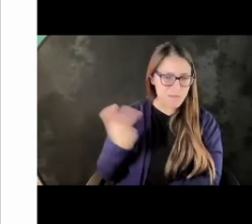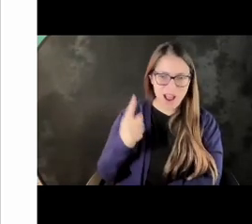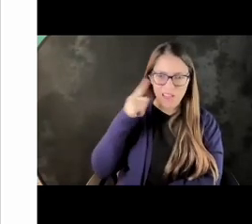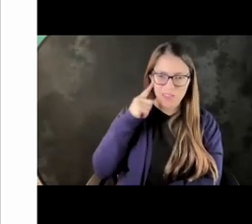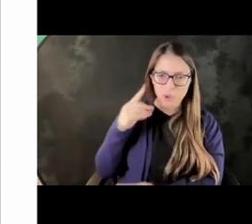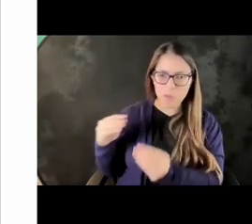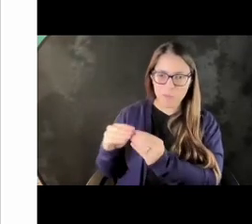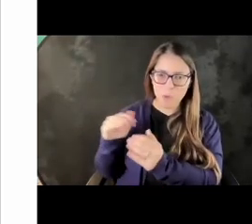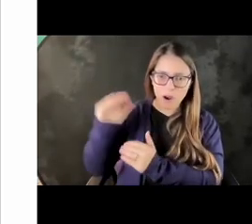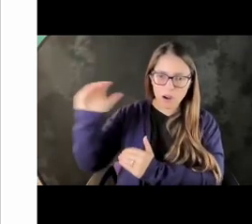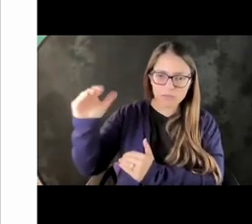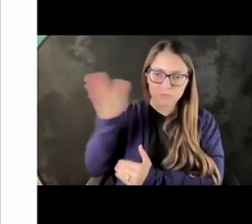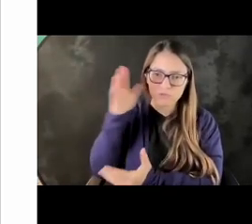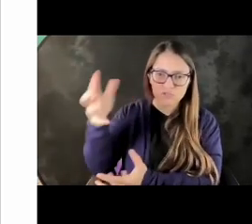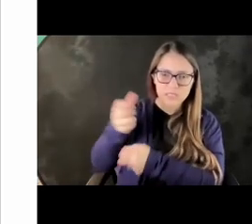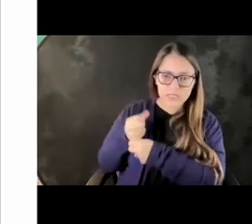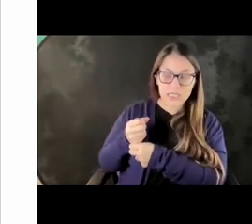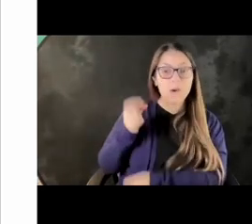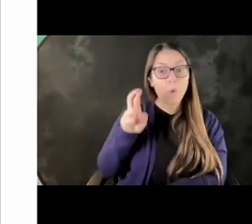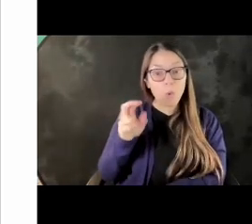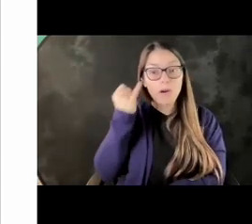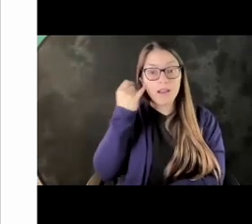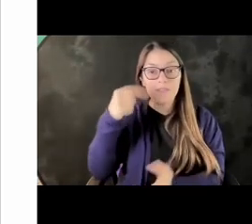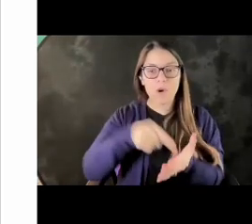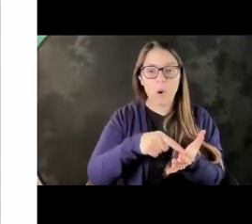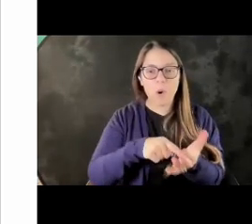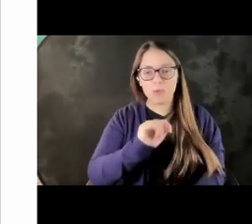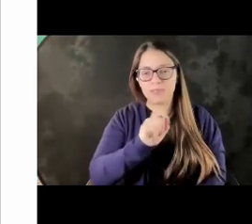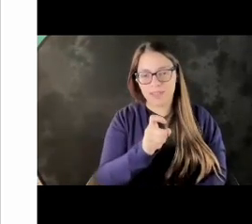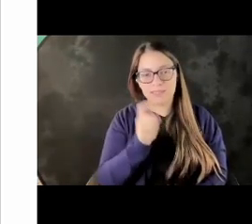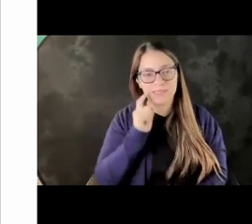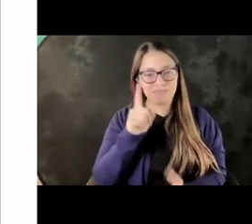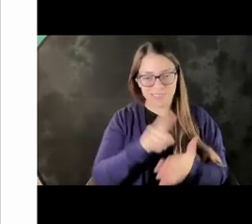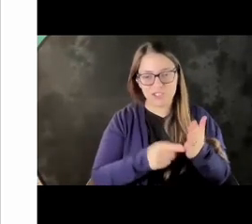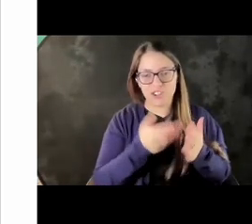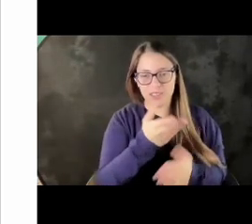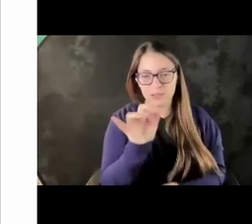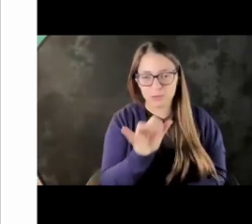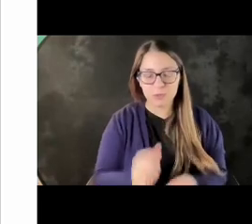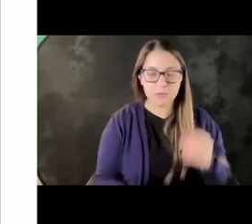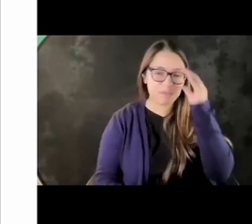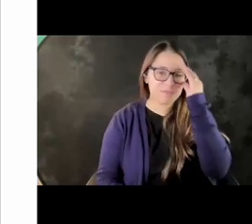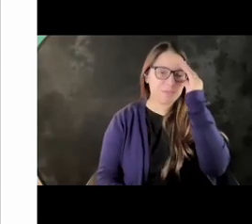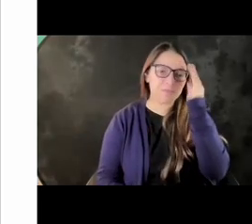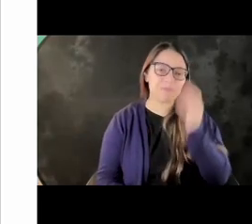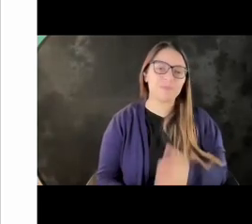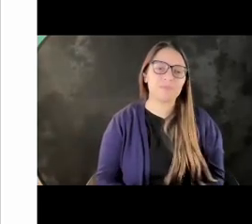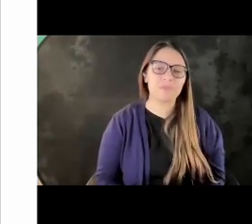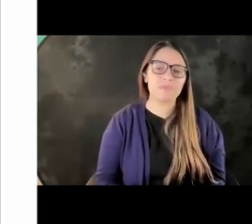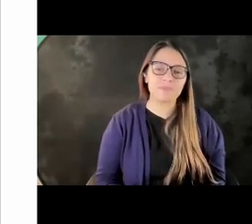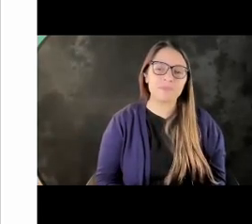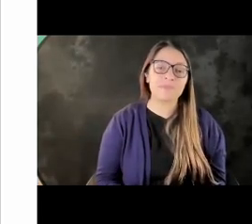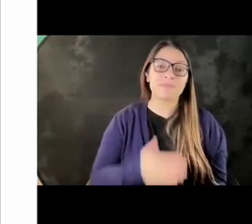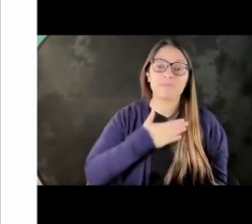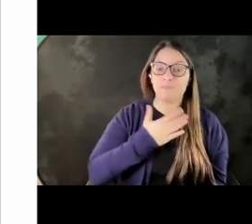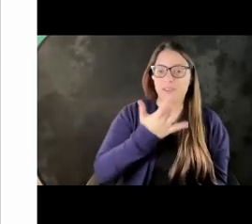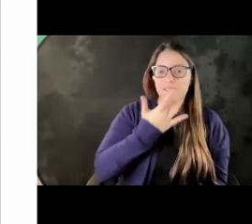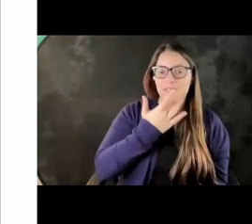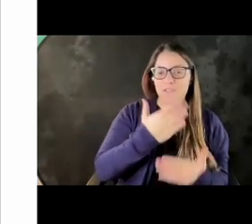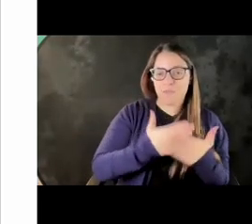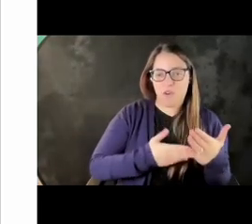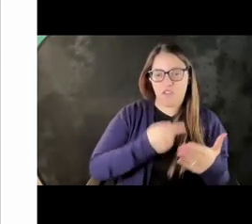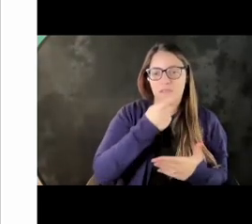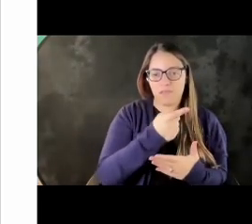you owe taxes, unfortunately owed taxes. But my favorite section on this is